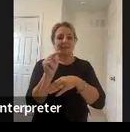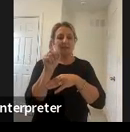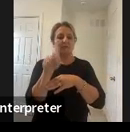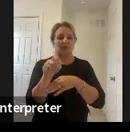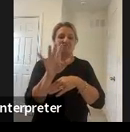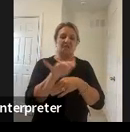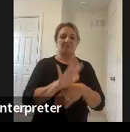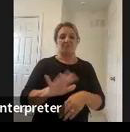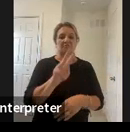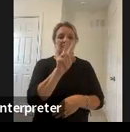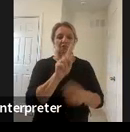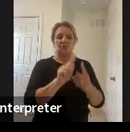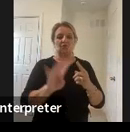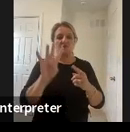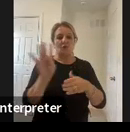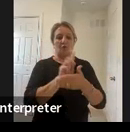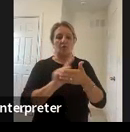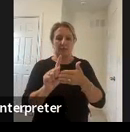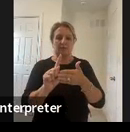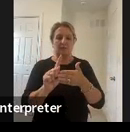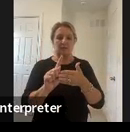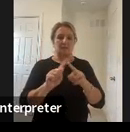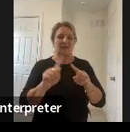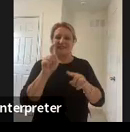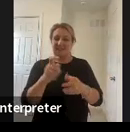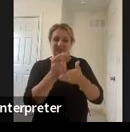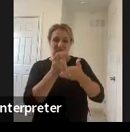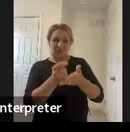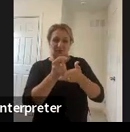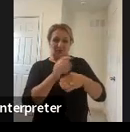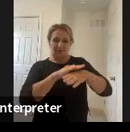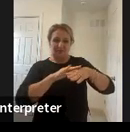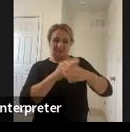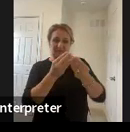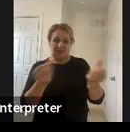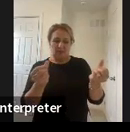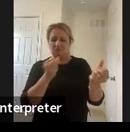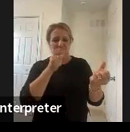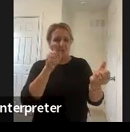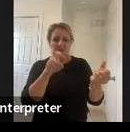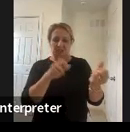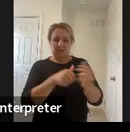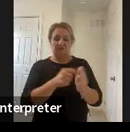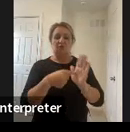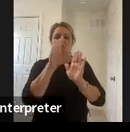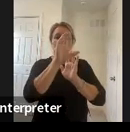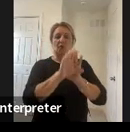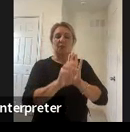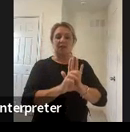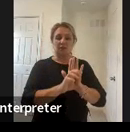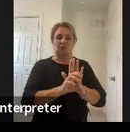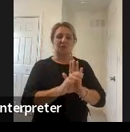2 to 4 weeks, and it usually heals without needing treatment. We have included photos of recent